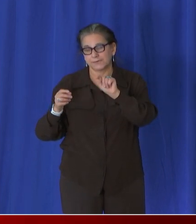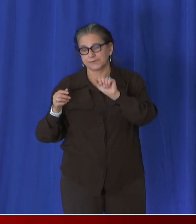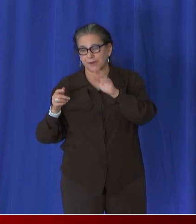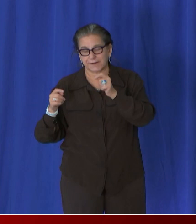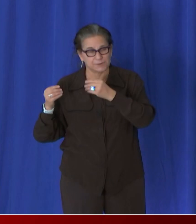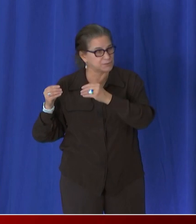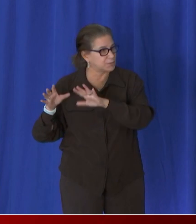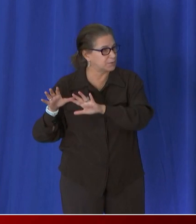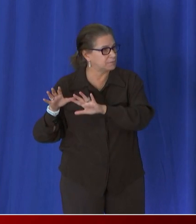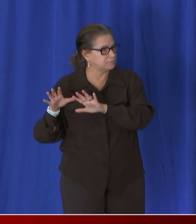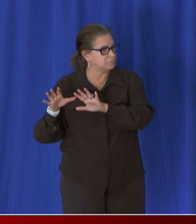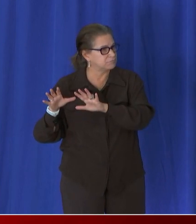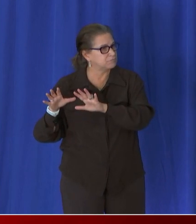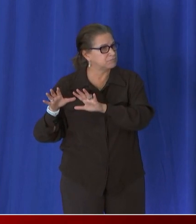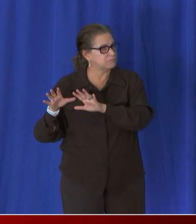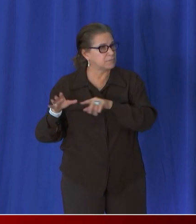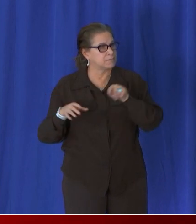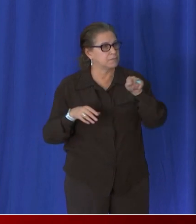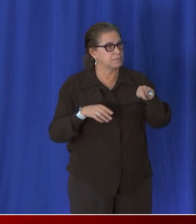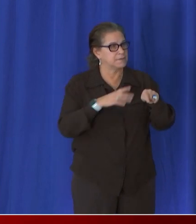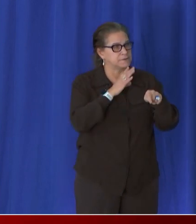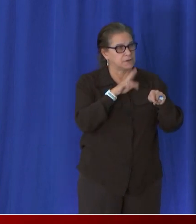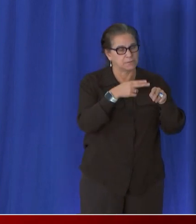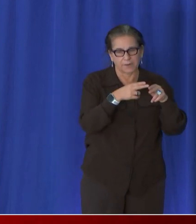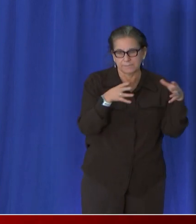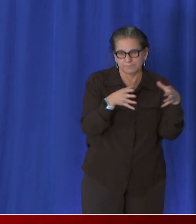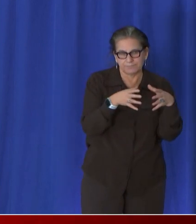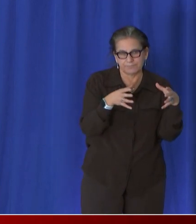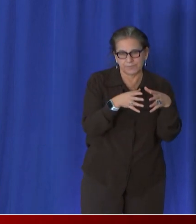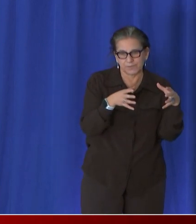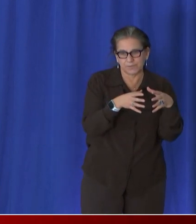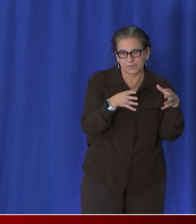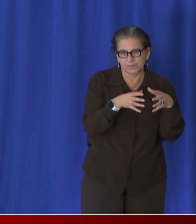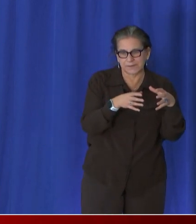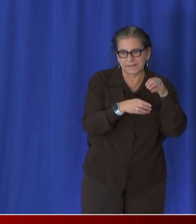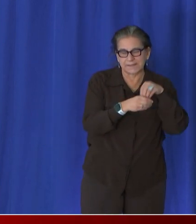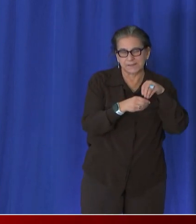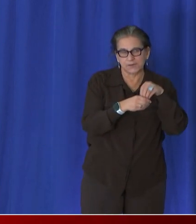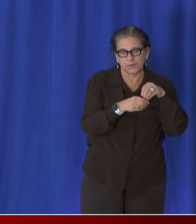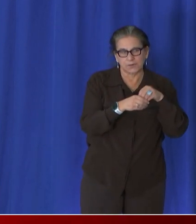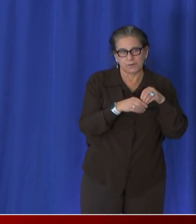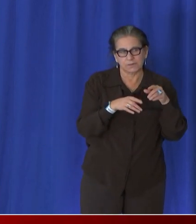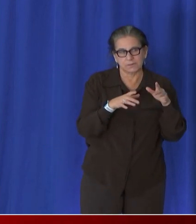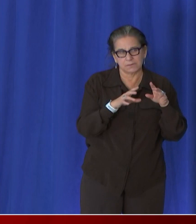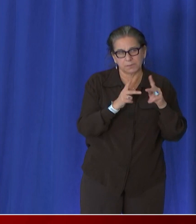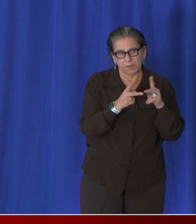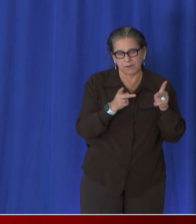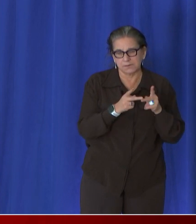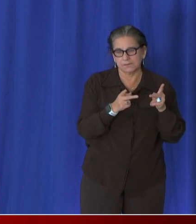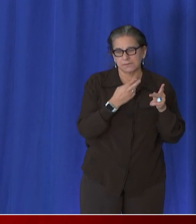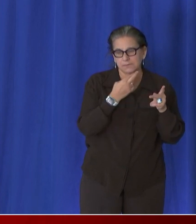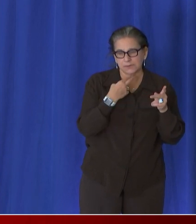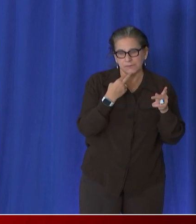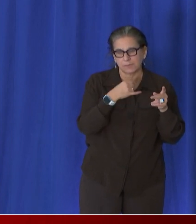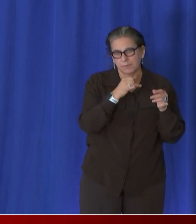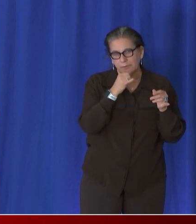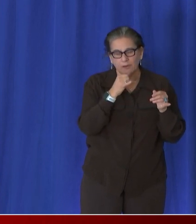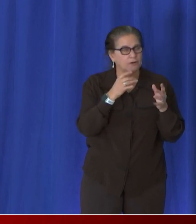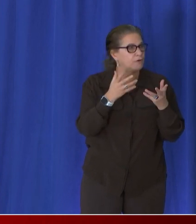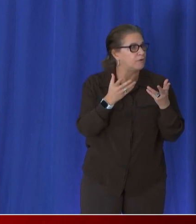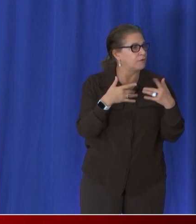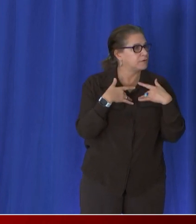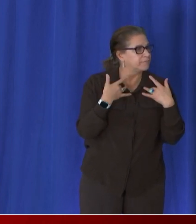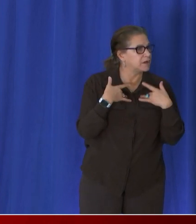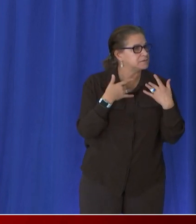that happens. Okay, and then just my last one on this granular. This is for indoor venues, so I'm thinking specifically a place like Nats Park. Would